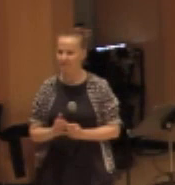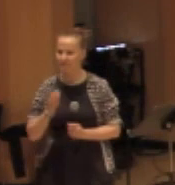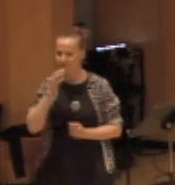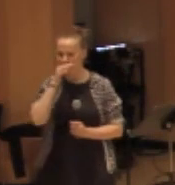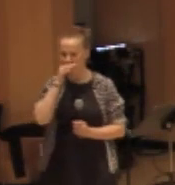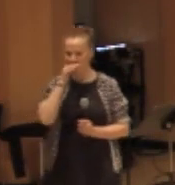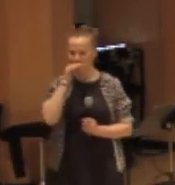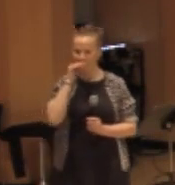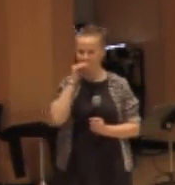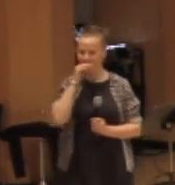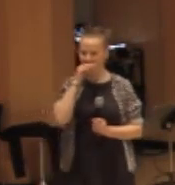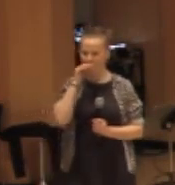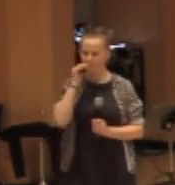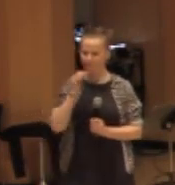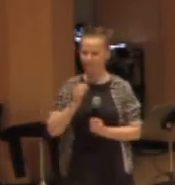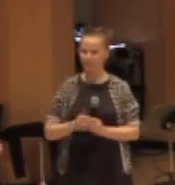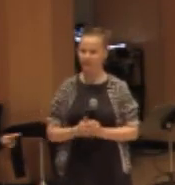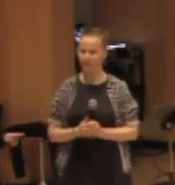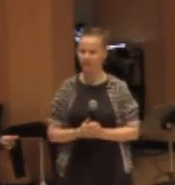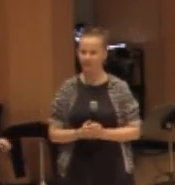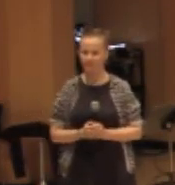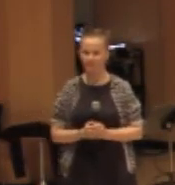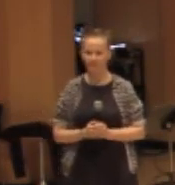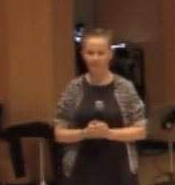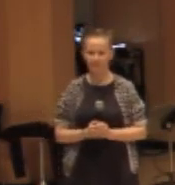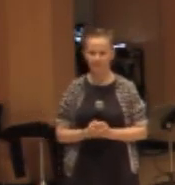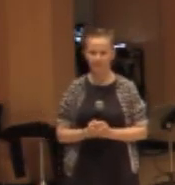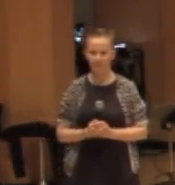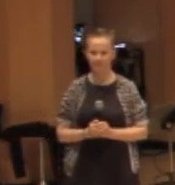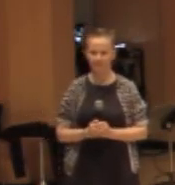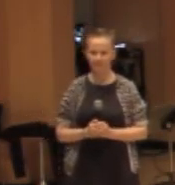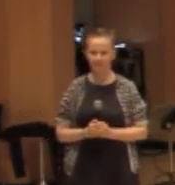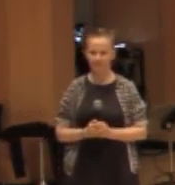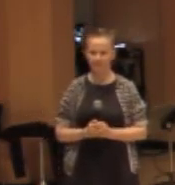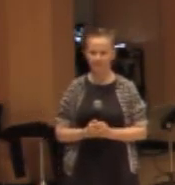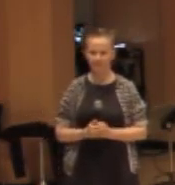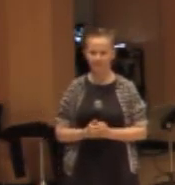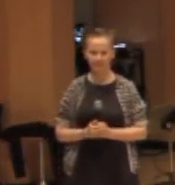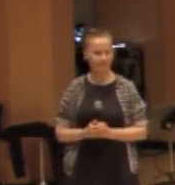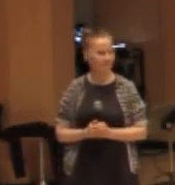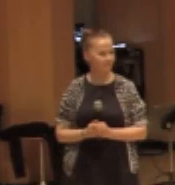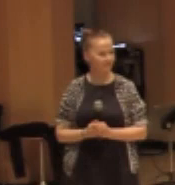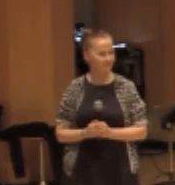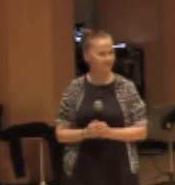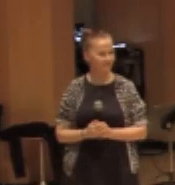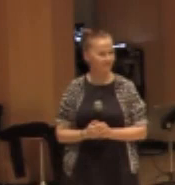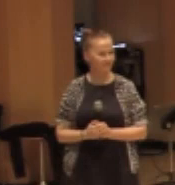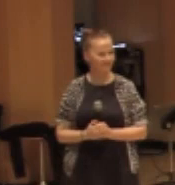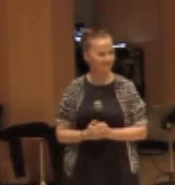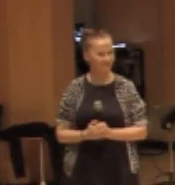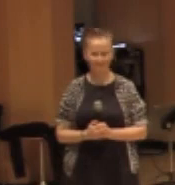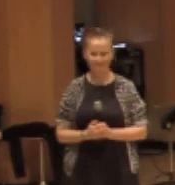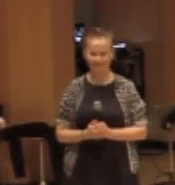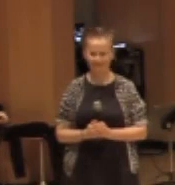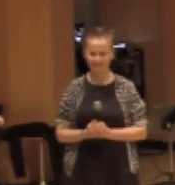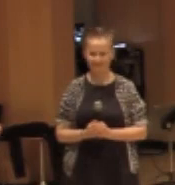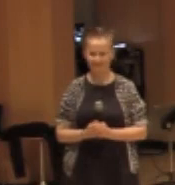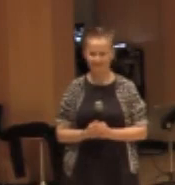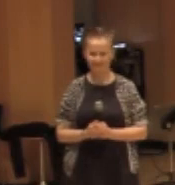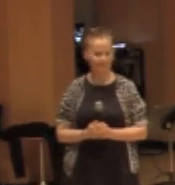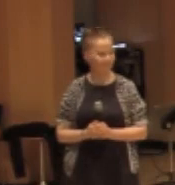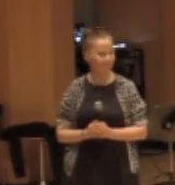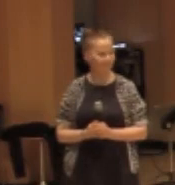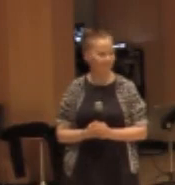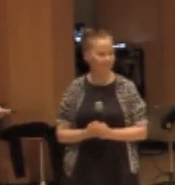uh remarks I will come with the mic because how round have something about the reading or a question only if easy if you